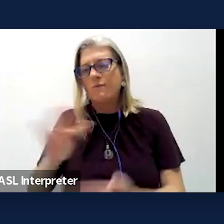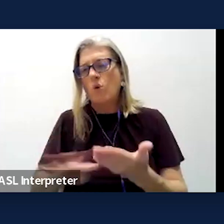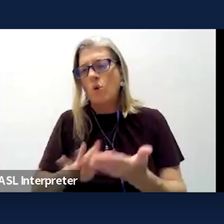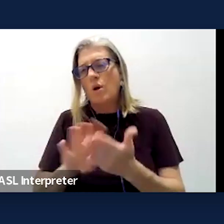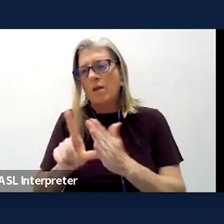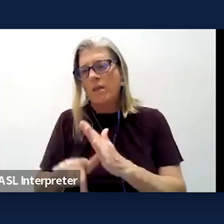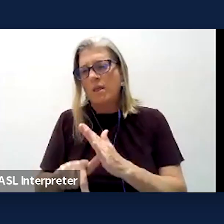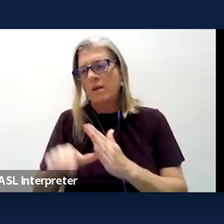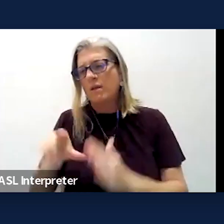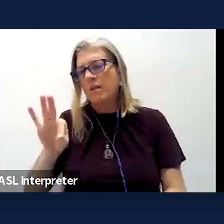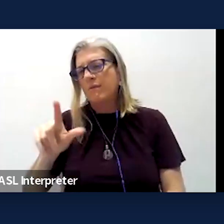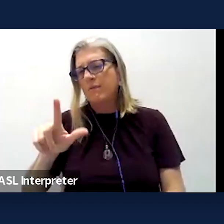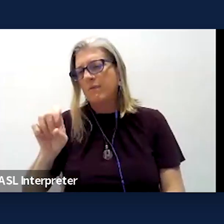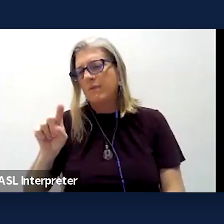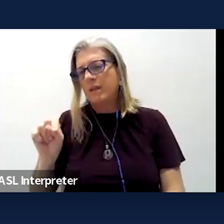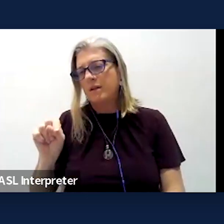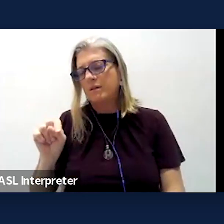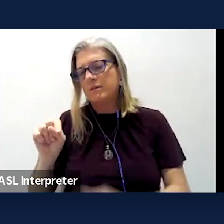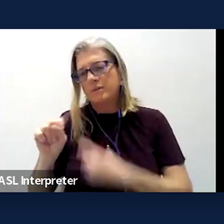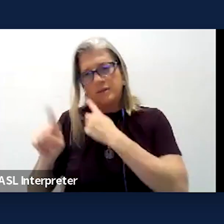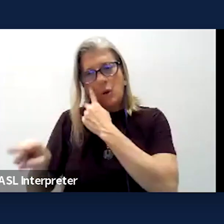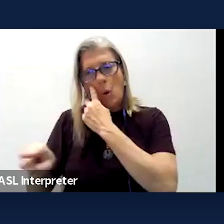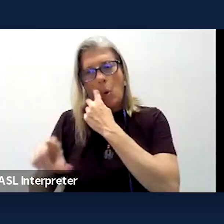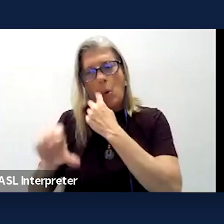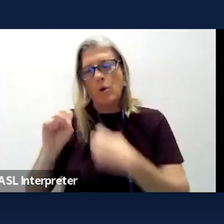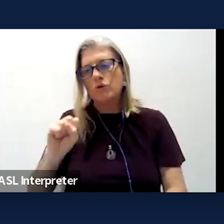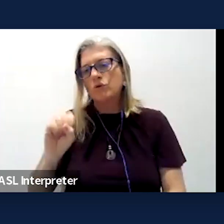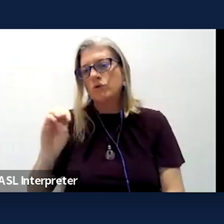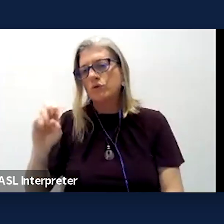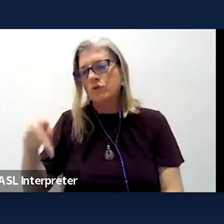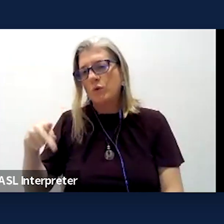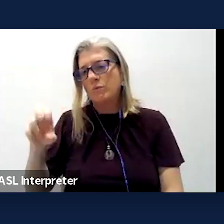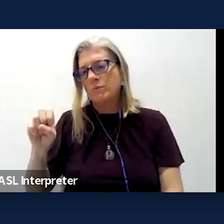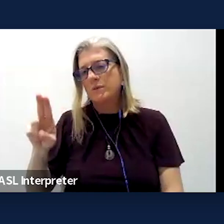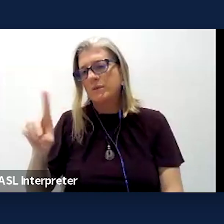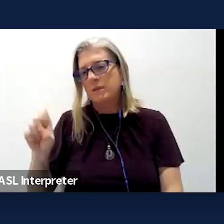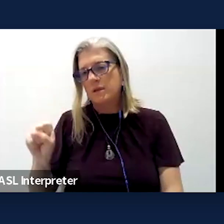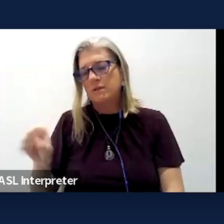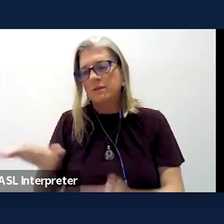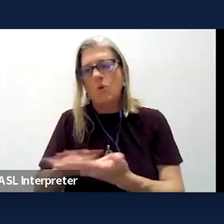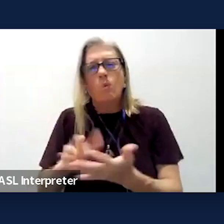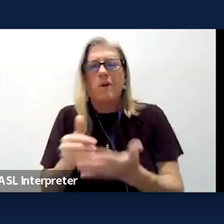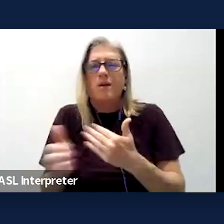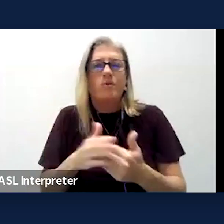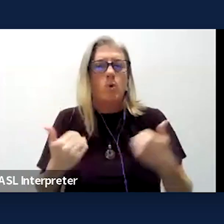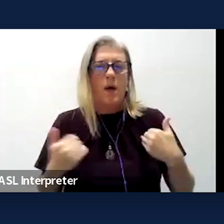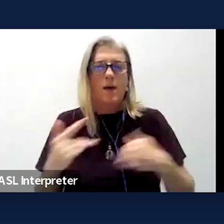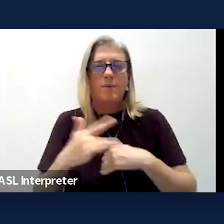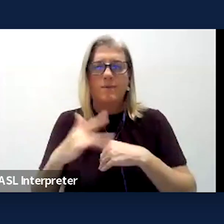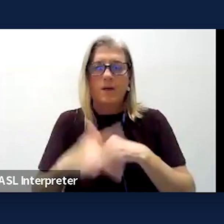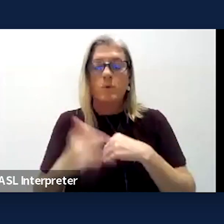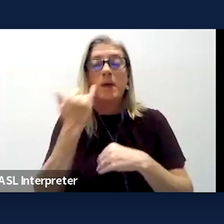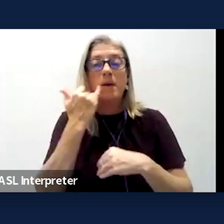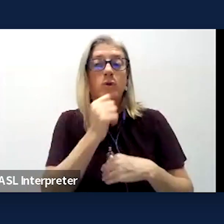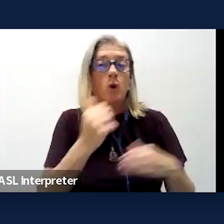Fleet's enema or a soap suds enema, whatever you kind of have available. If you don't